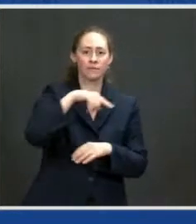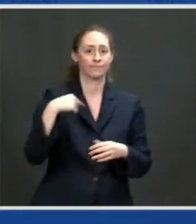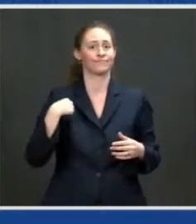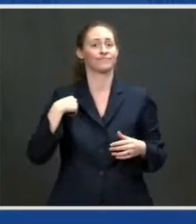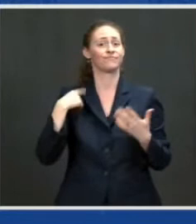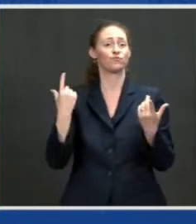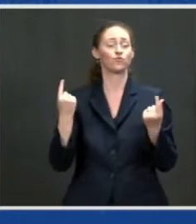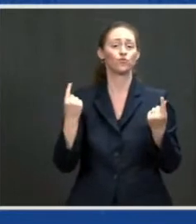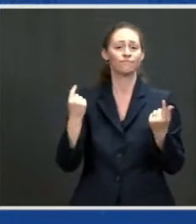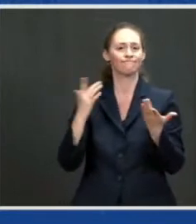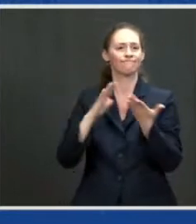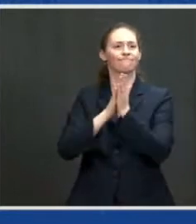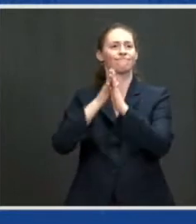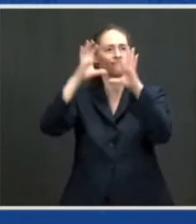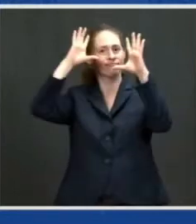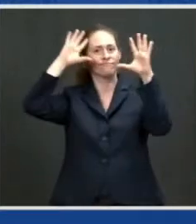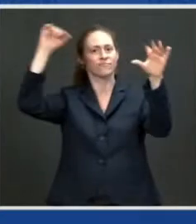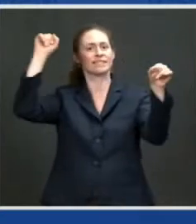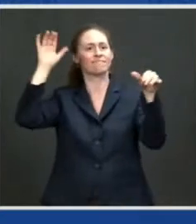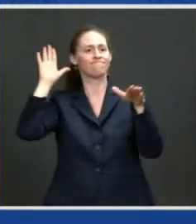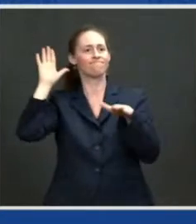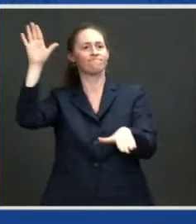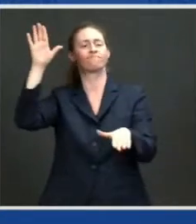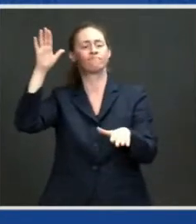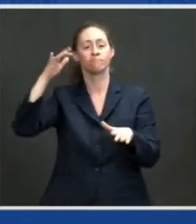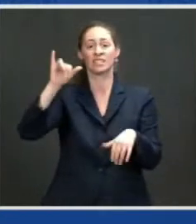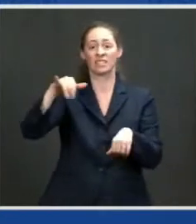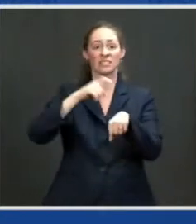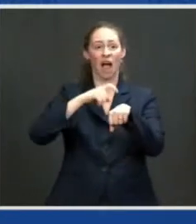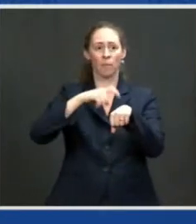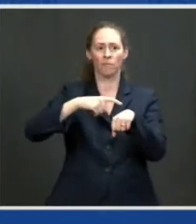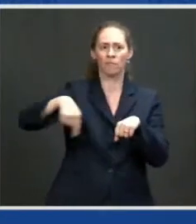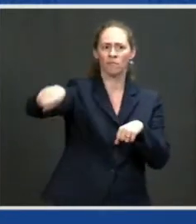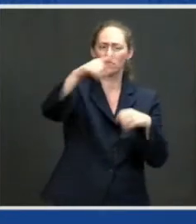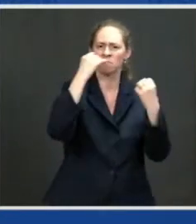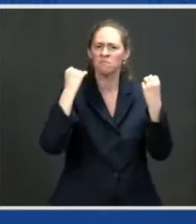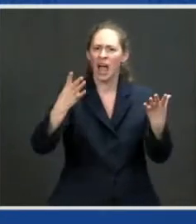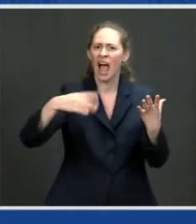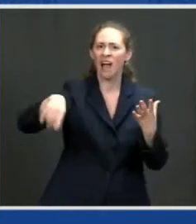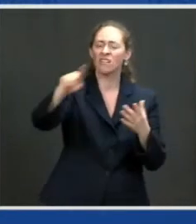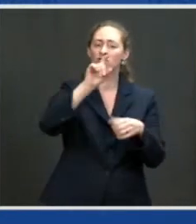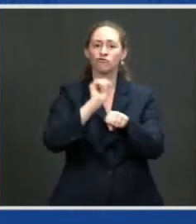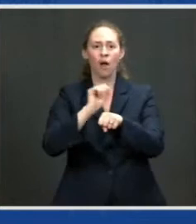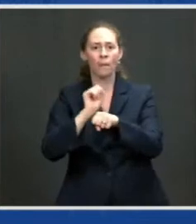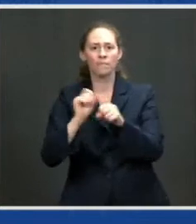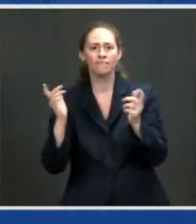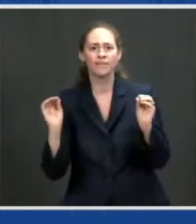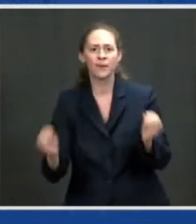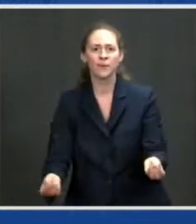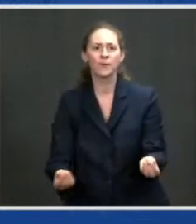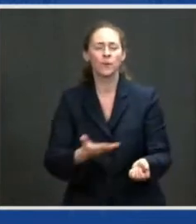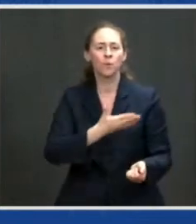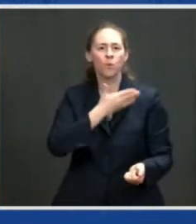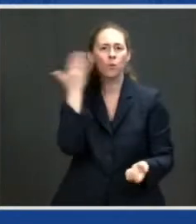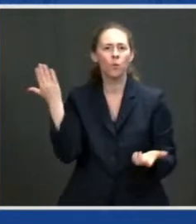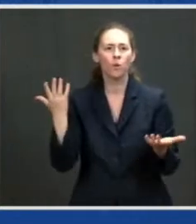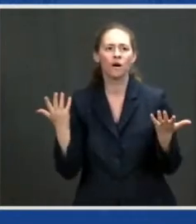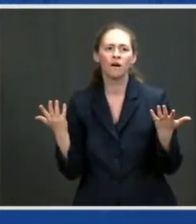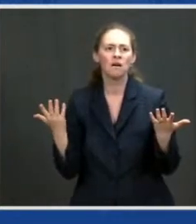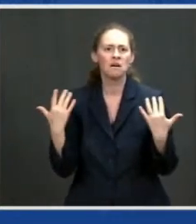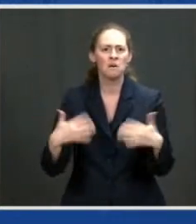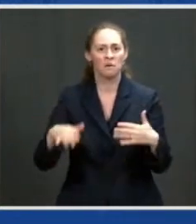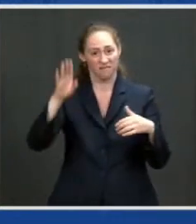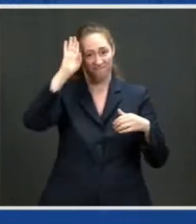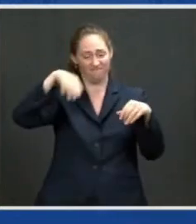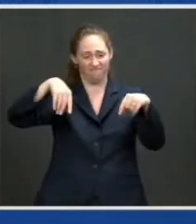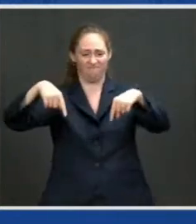fewer jobs in America, and a lot here in Ohio. But in my first 3 months in